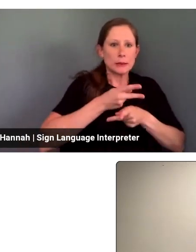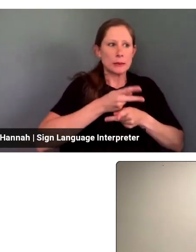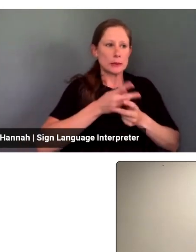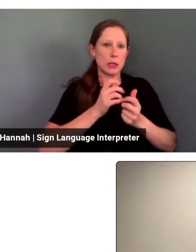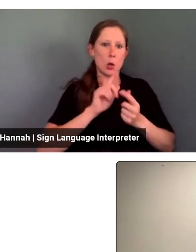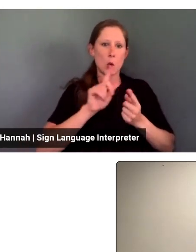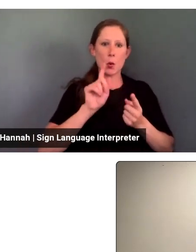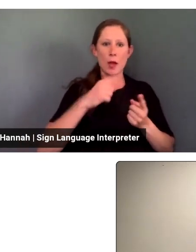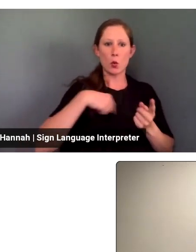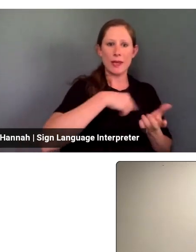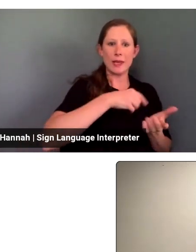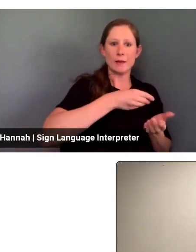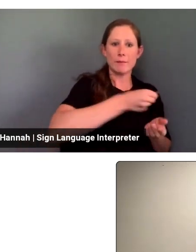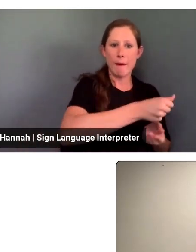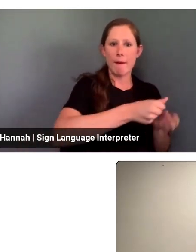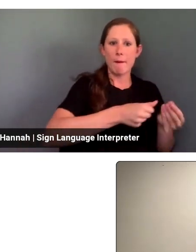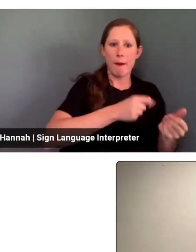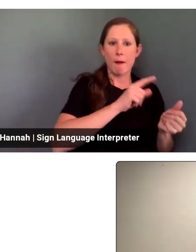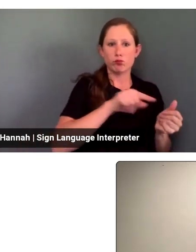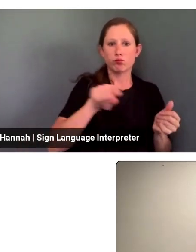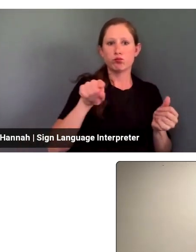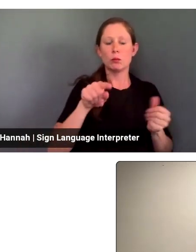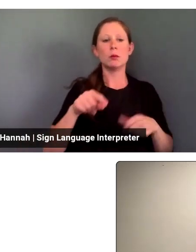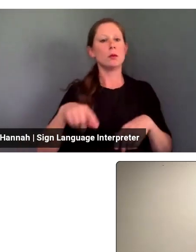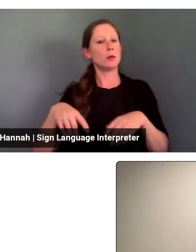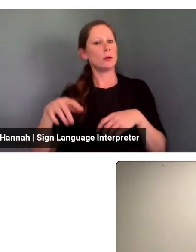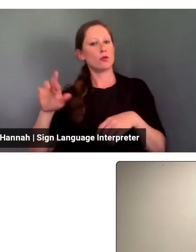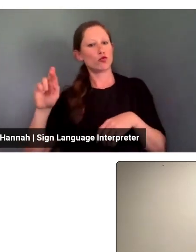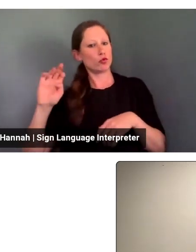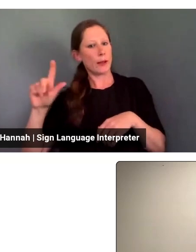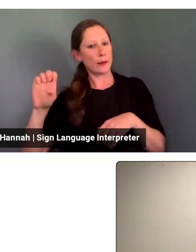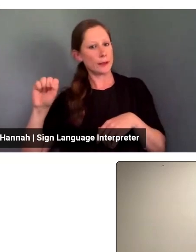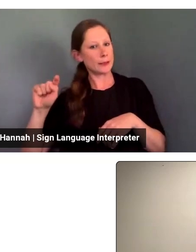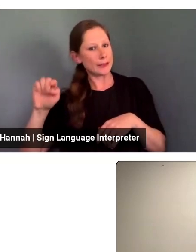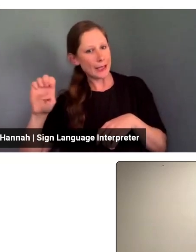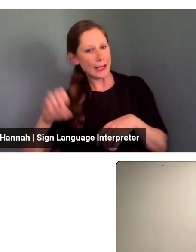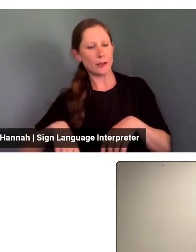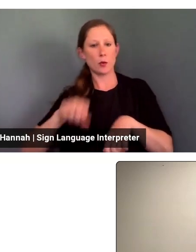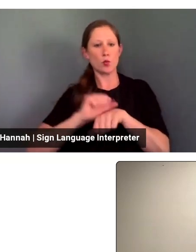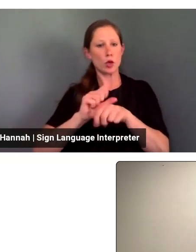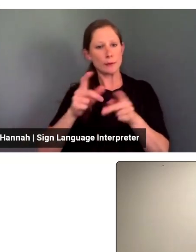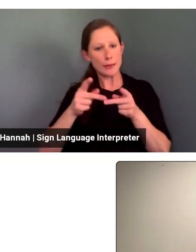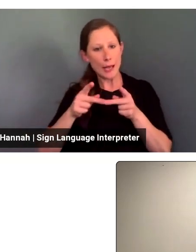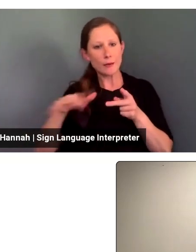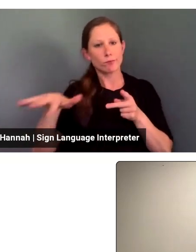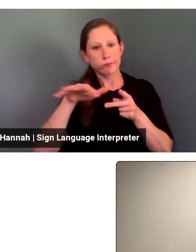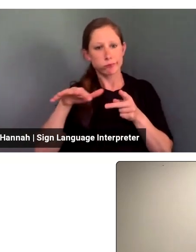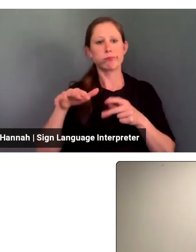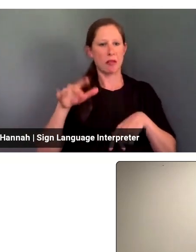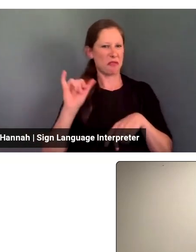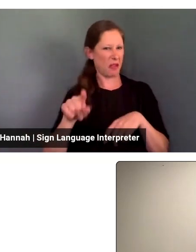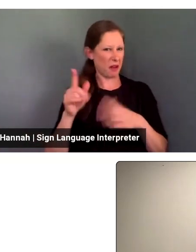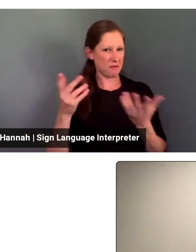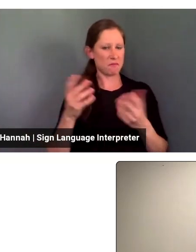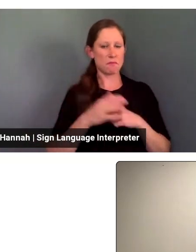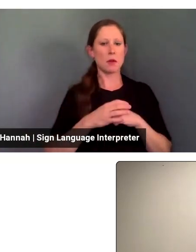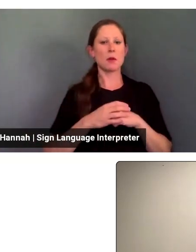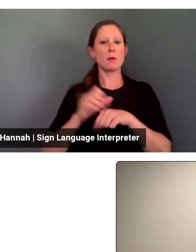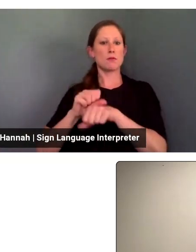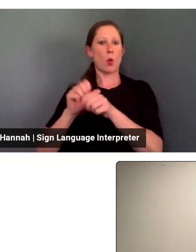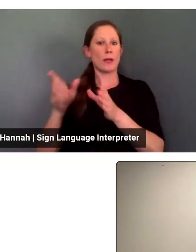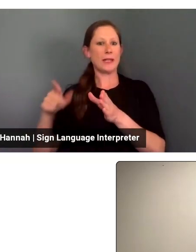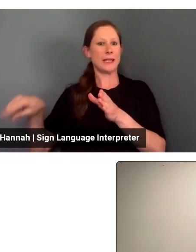other non-employment costs like real estate, right? Like workplace, which motivate employees. And then within employment, how do